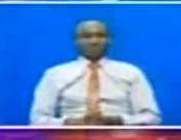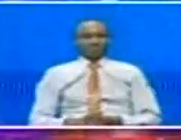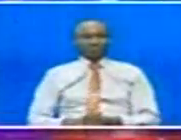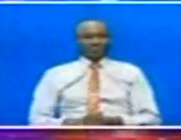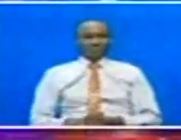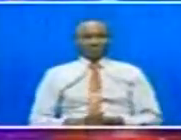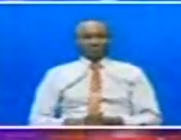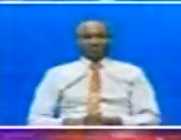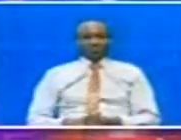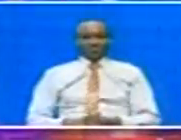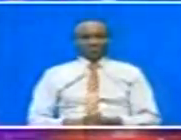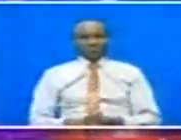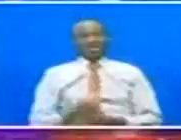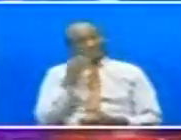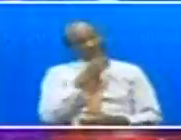Yeah. Even Kiraito.